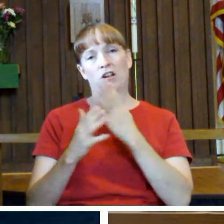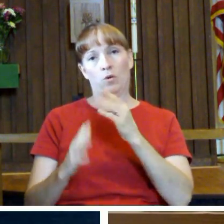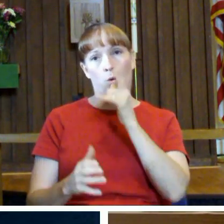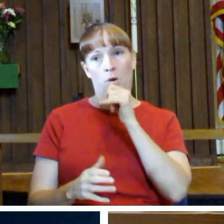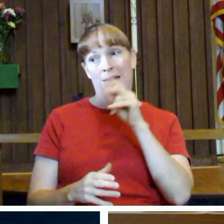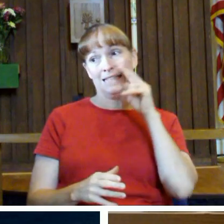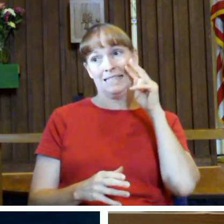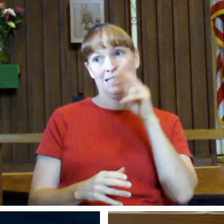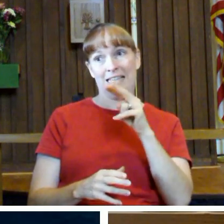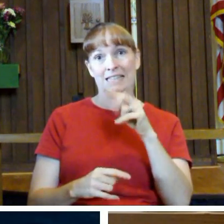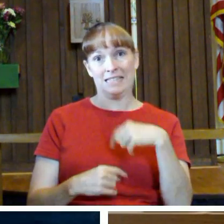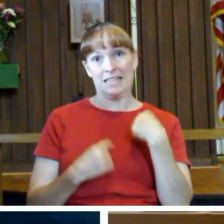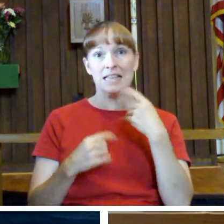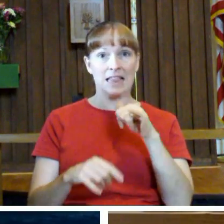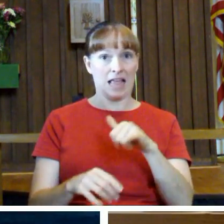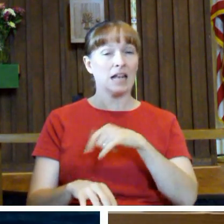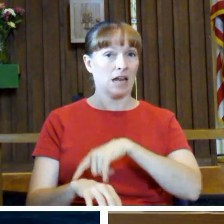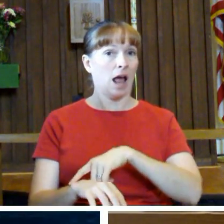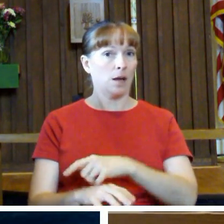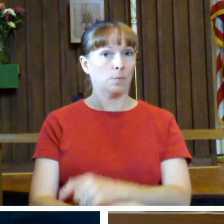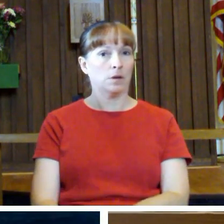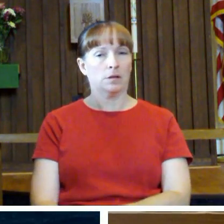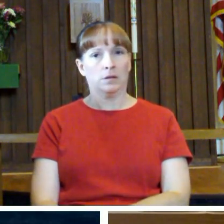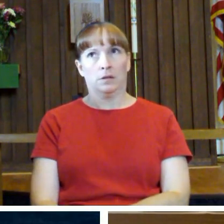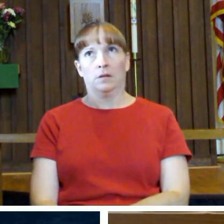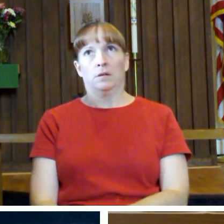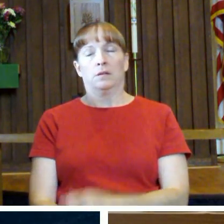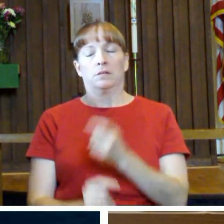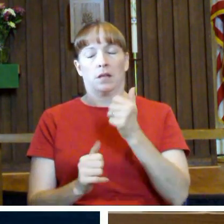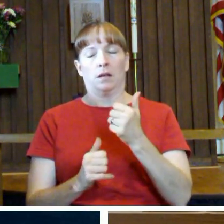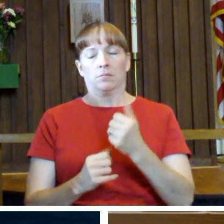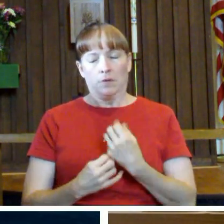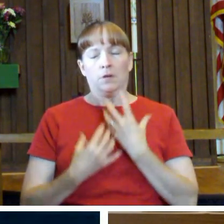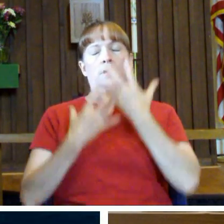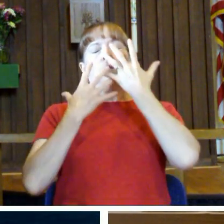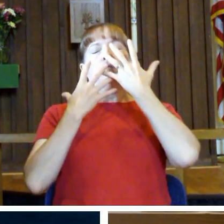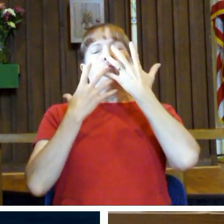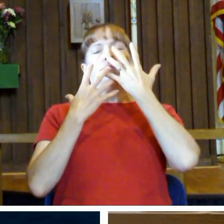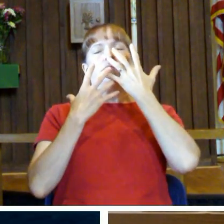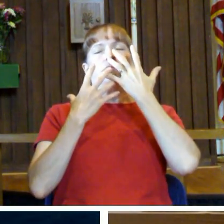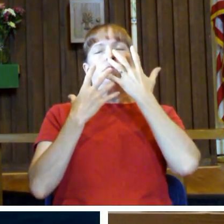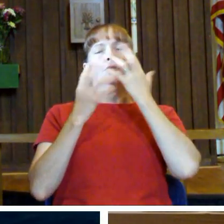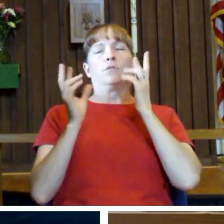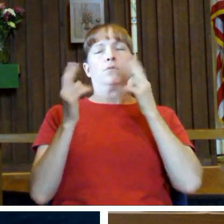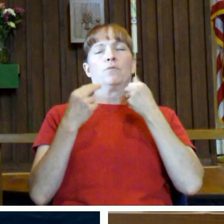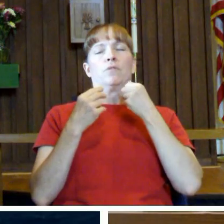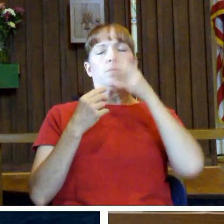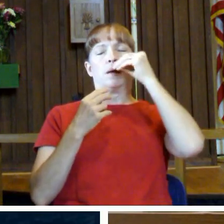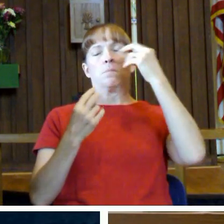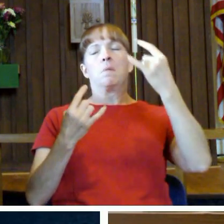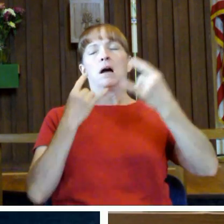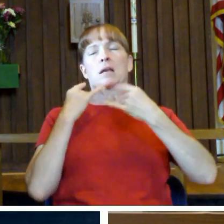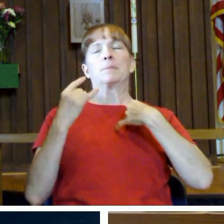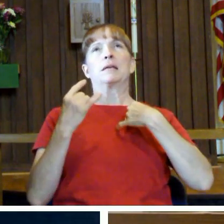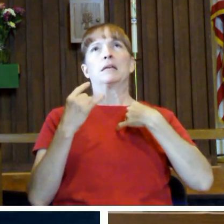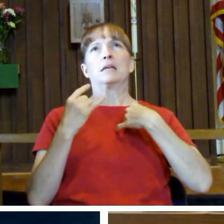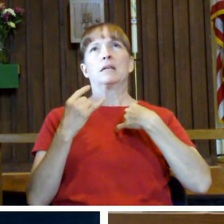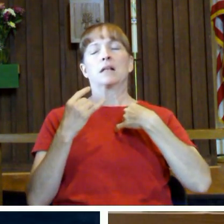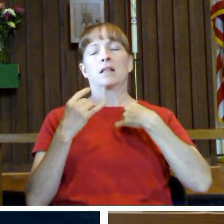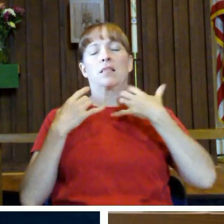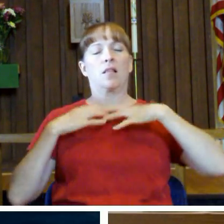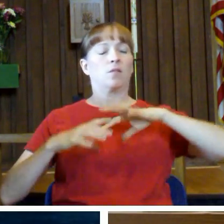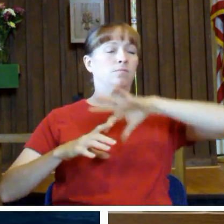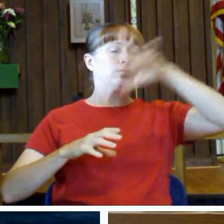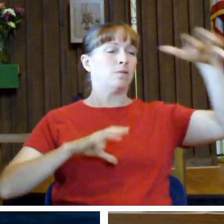I had seen since that time. Suddenly it was all there, the room full of mocking men, the heaps of